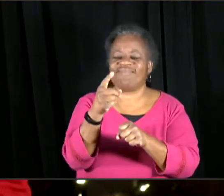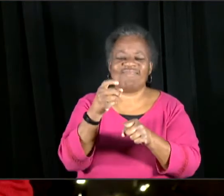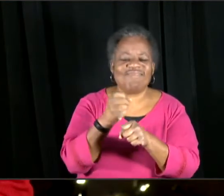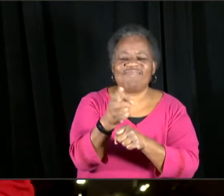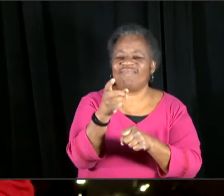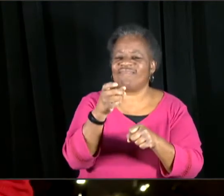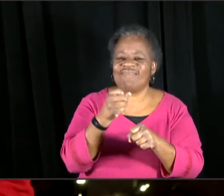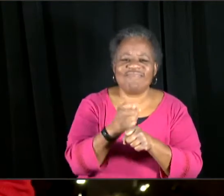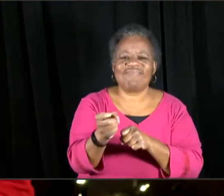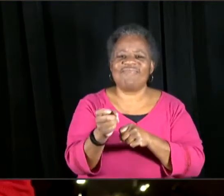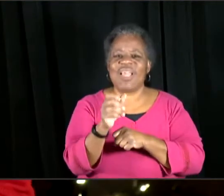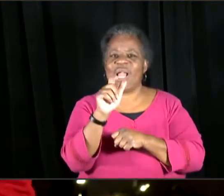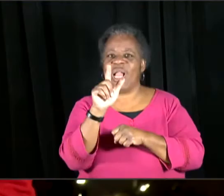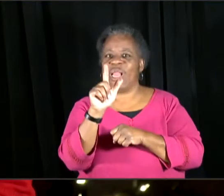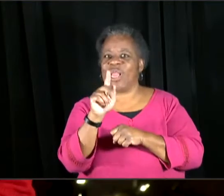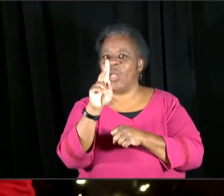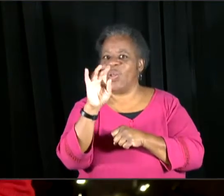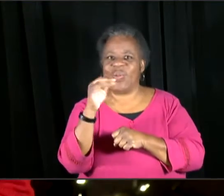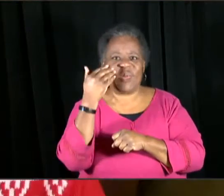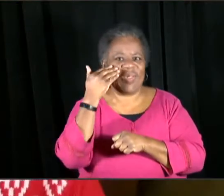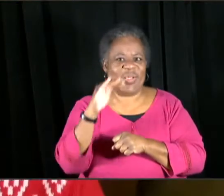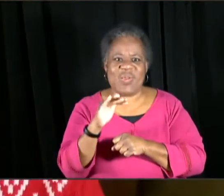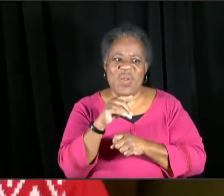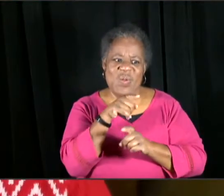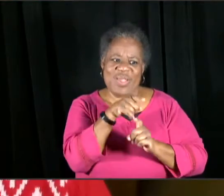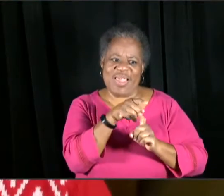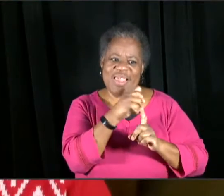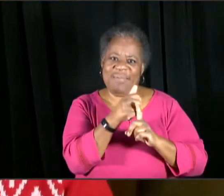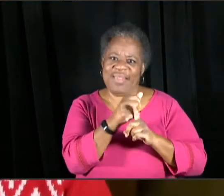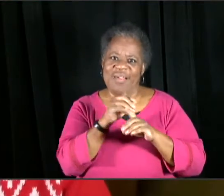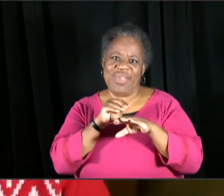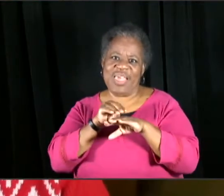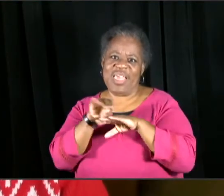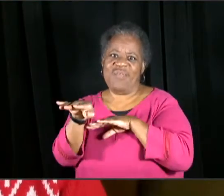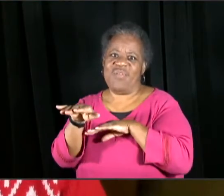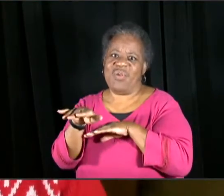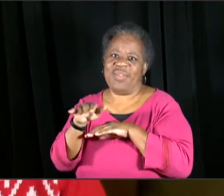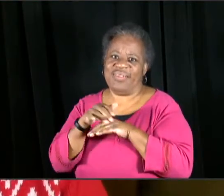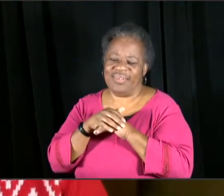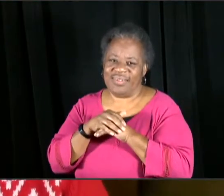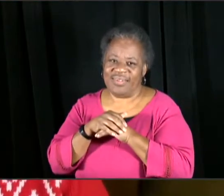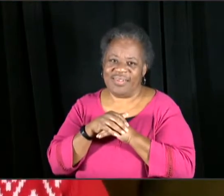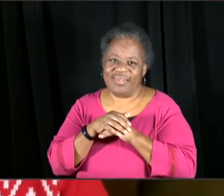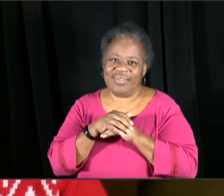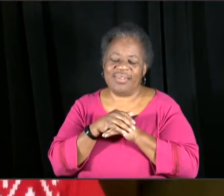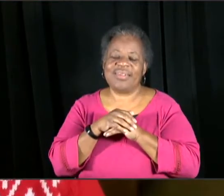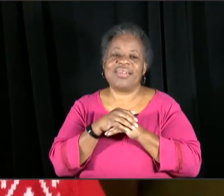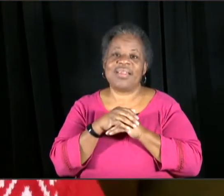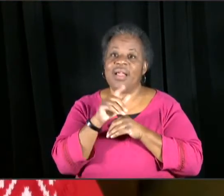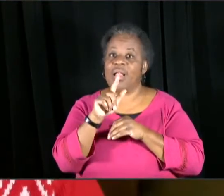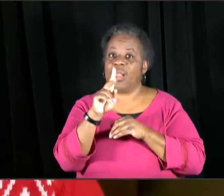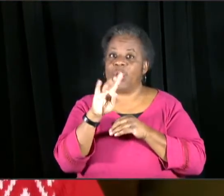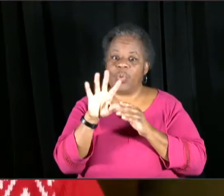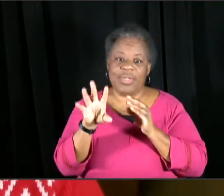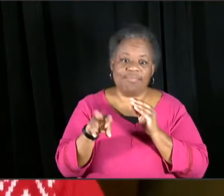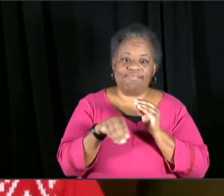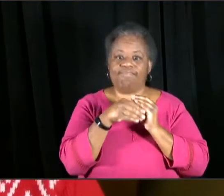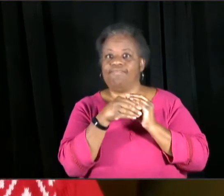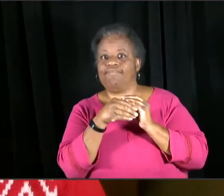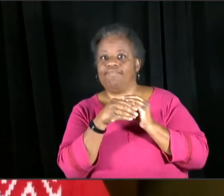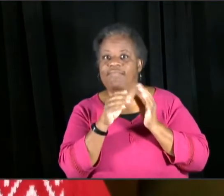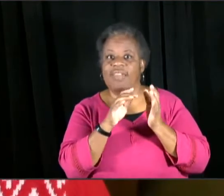an amazing influencer he'd become. So why did Luke decide to include this birth story in his gospel